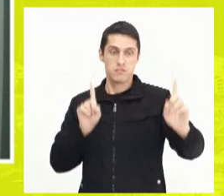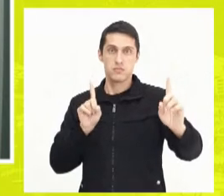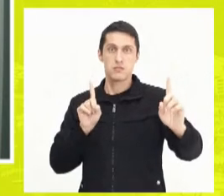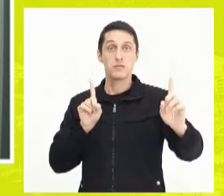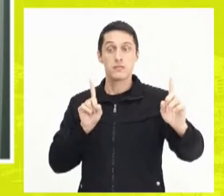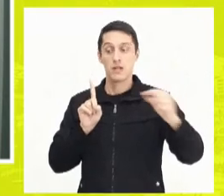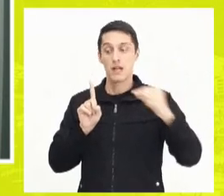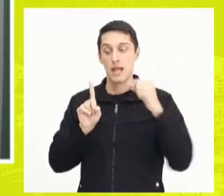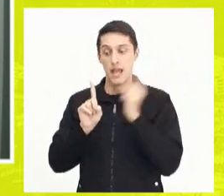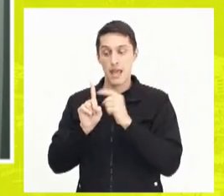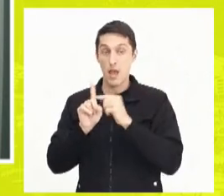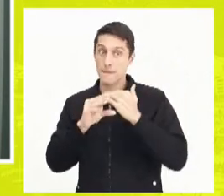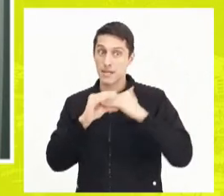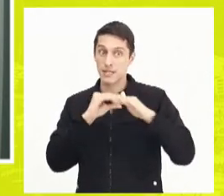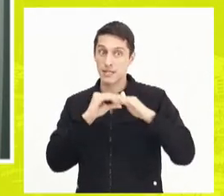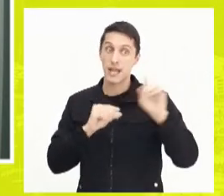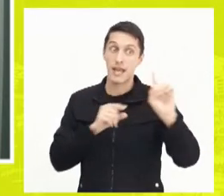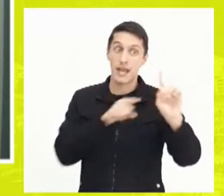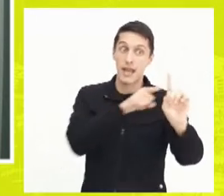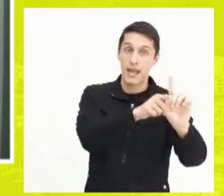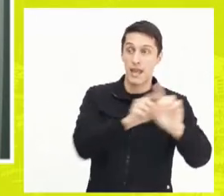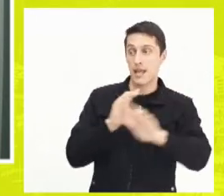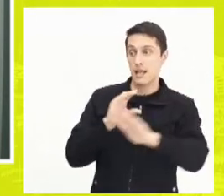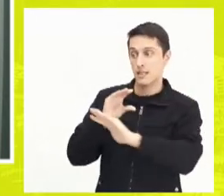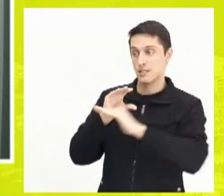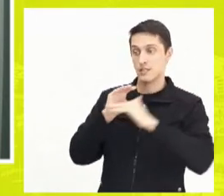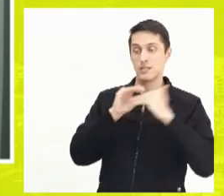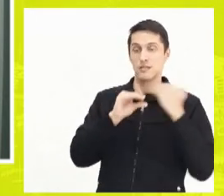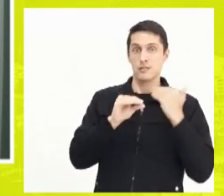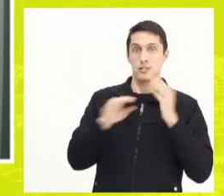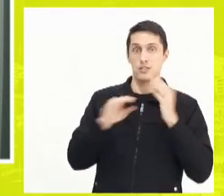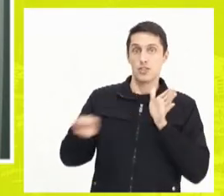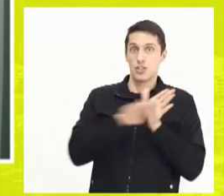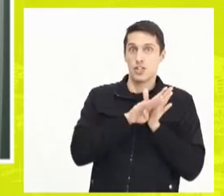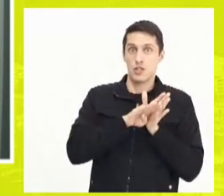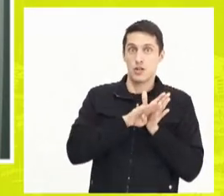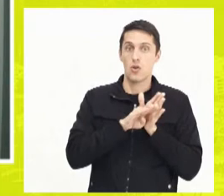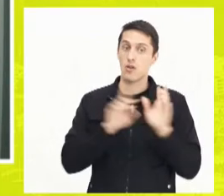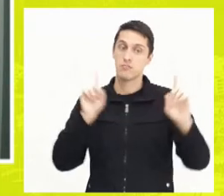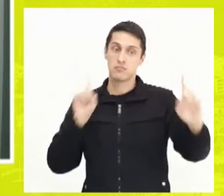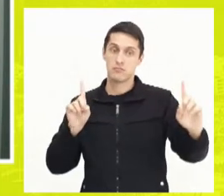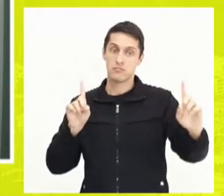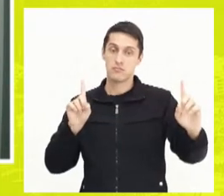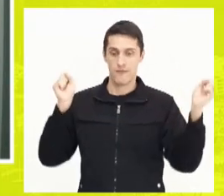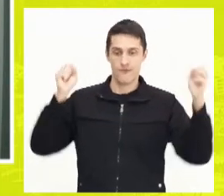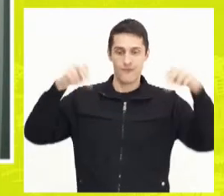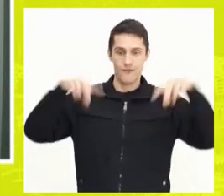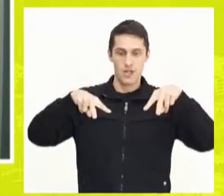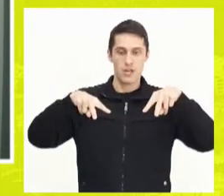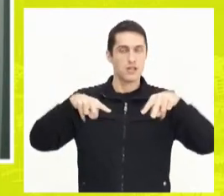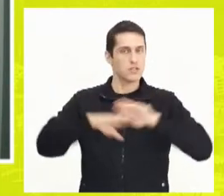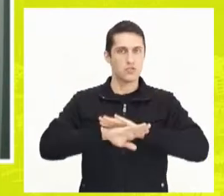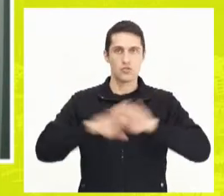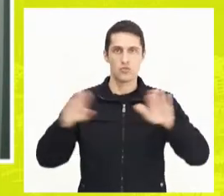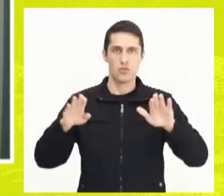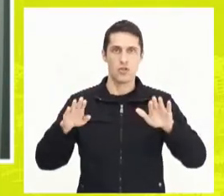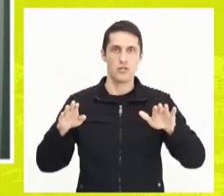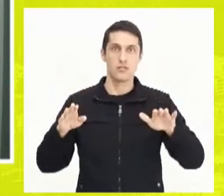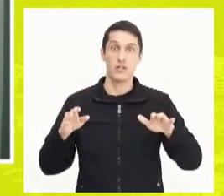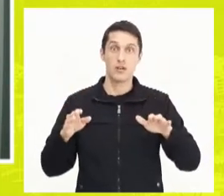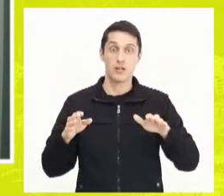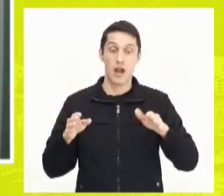the sender and to the receivers and that makes things difficult